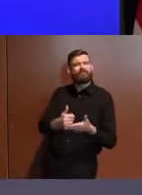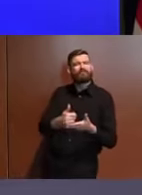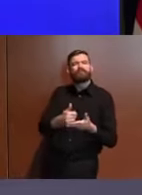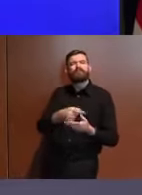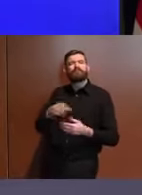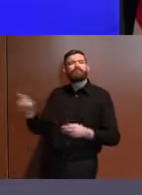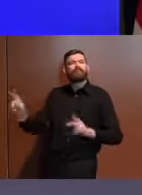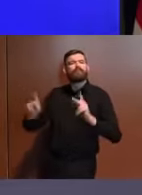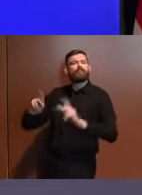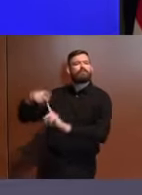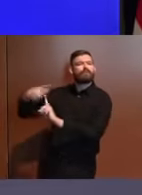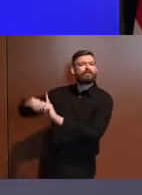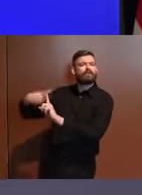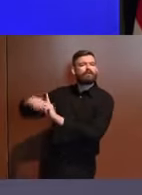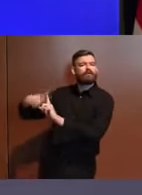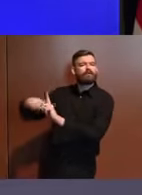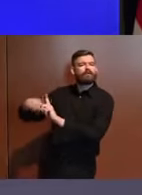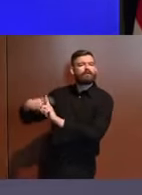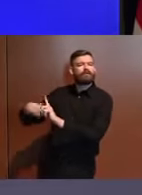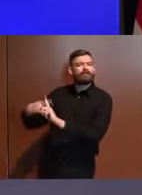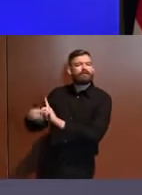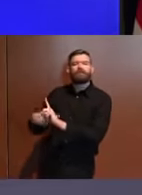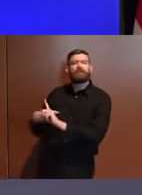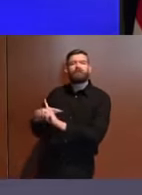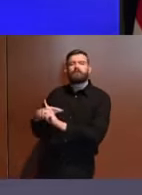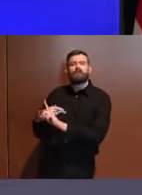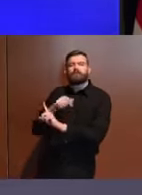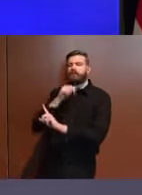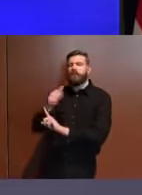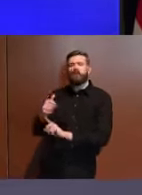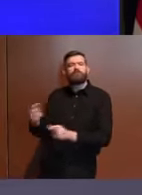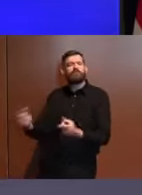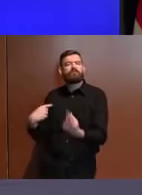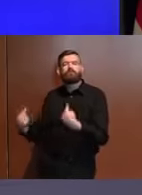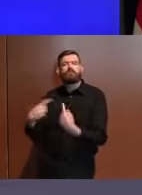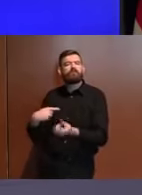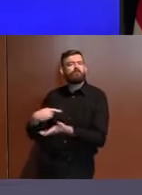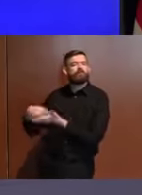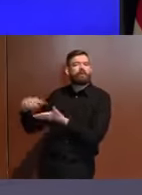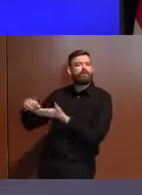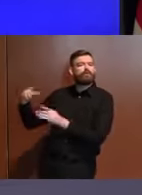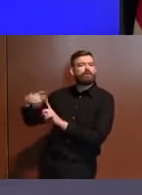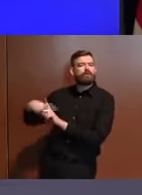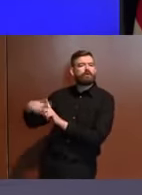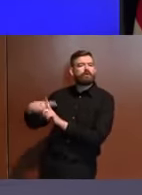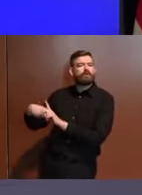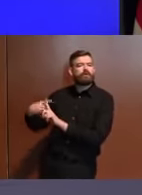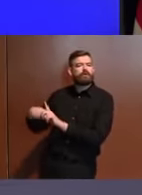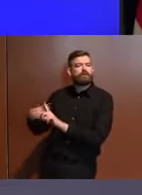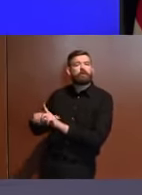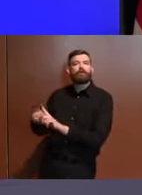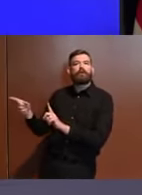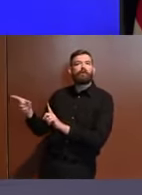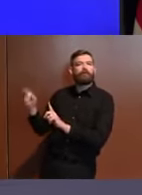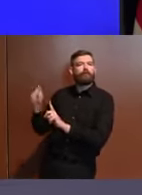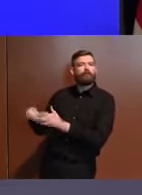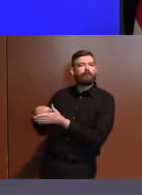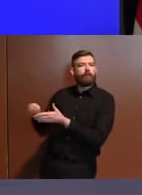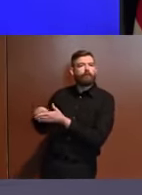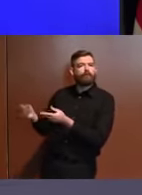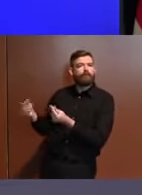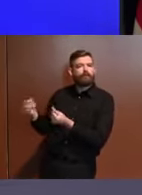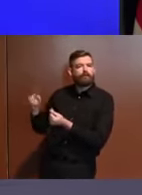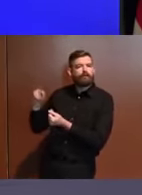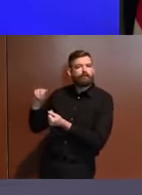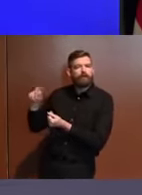collecting rent. But yet they still have property tax bills, mortgage payments on those properties. Is there any sort of relief for those landlords who are trying to do the